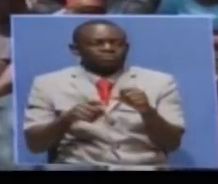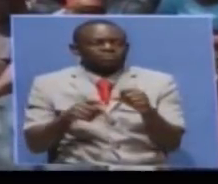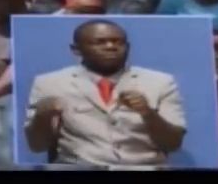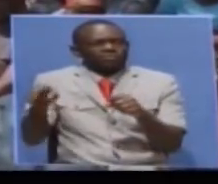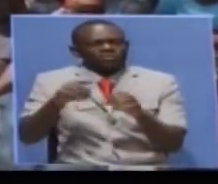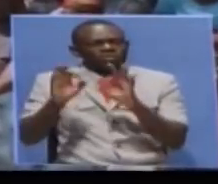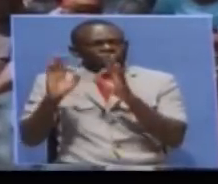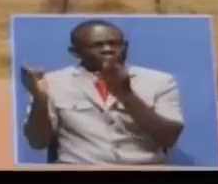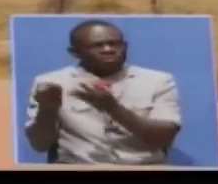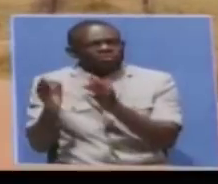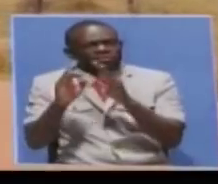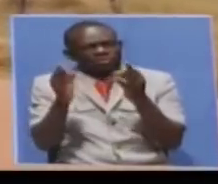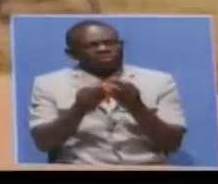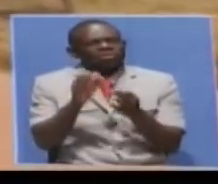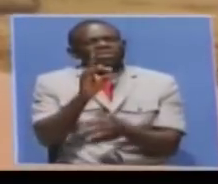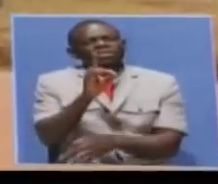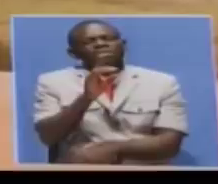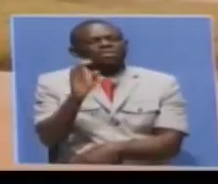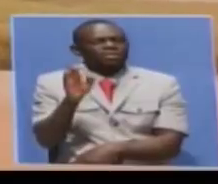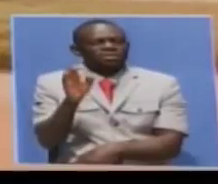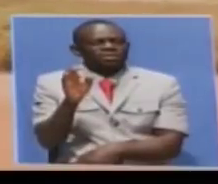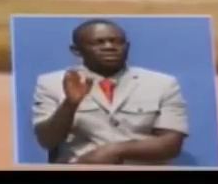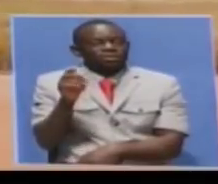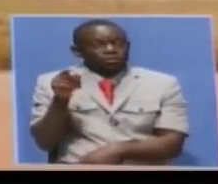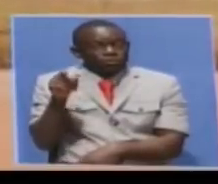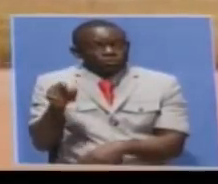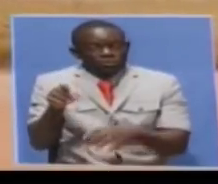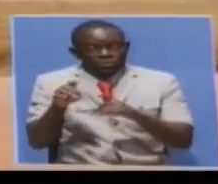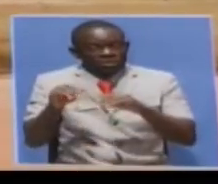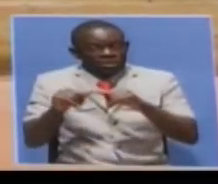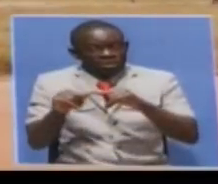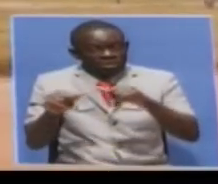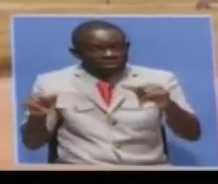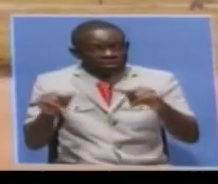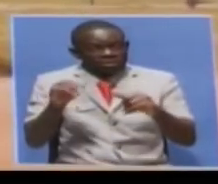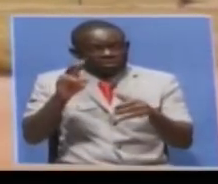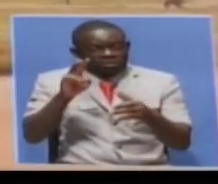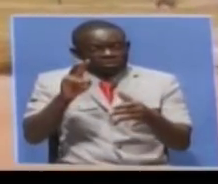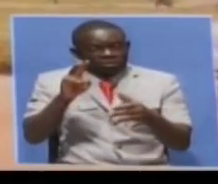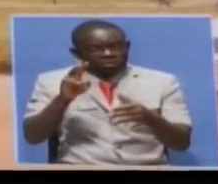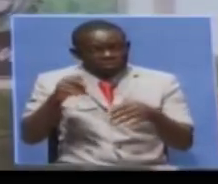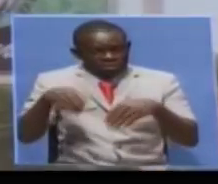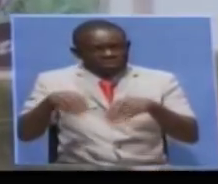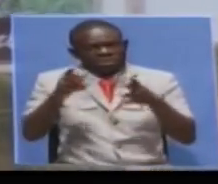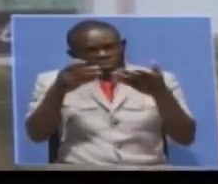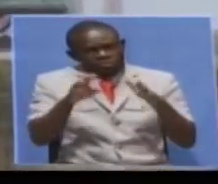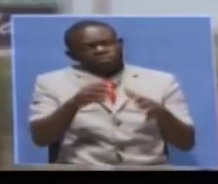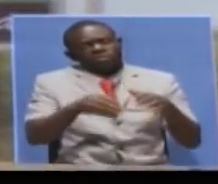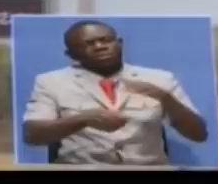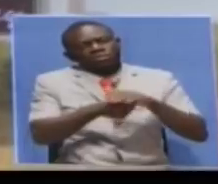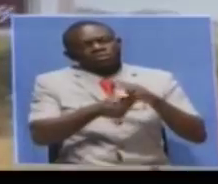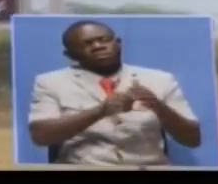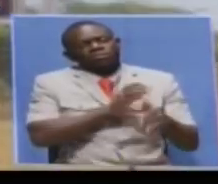after 2,964 hectares of land they were sitting on has allegedly been sold to a private